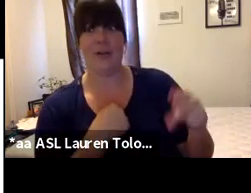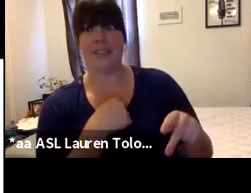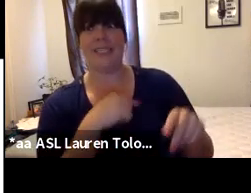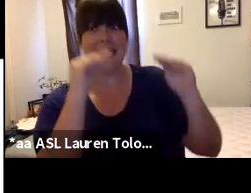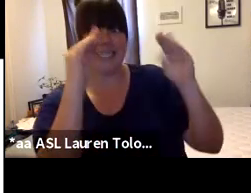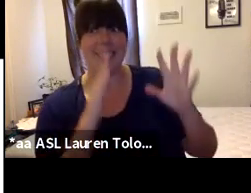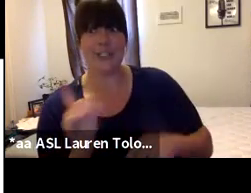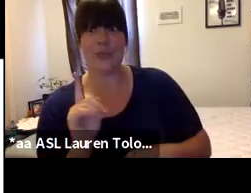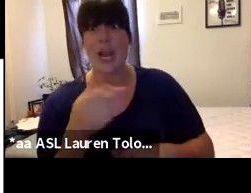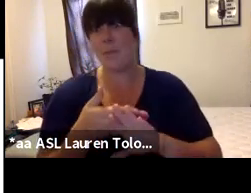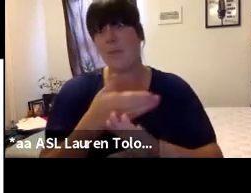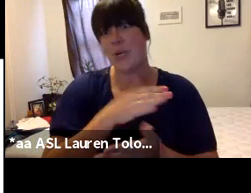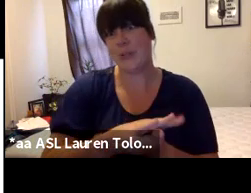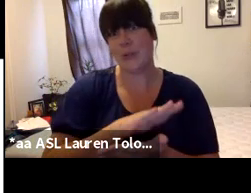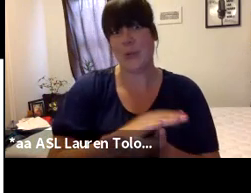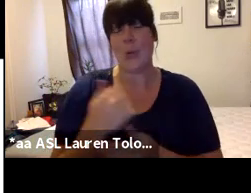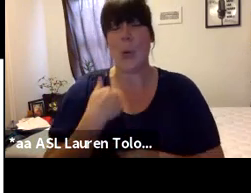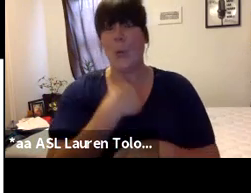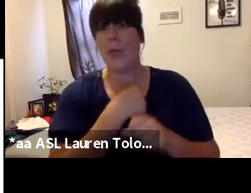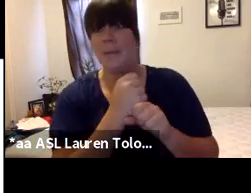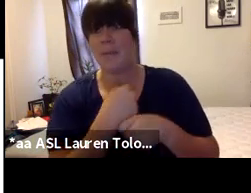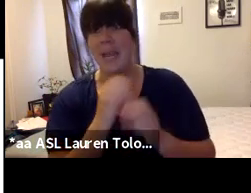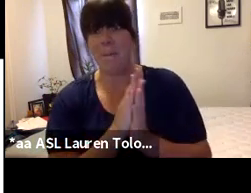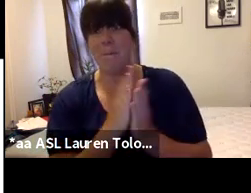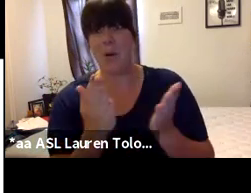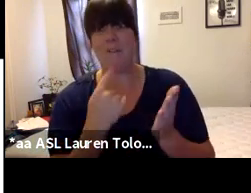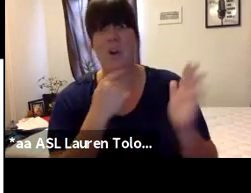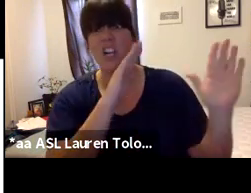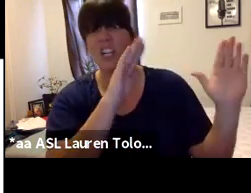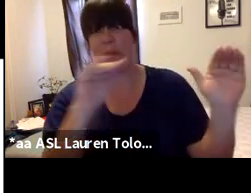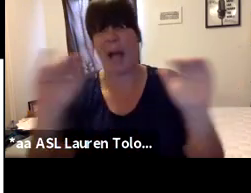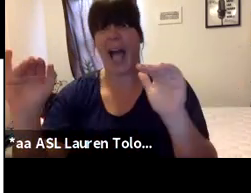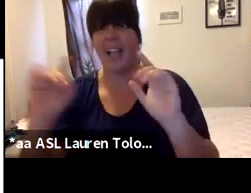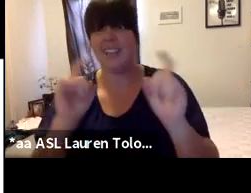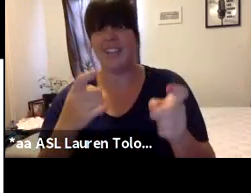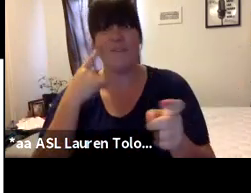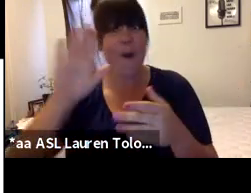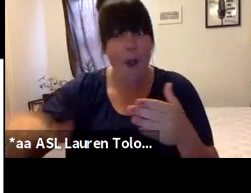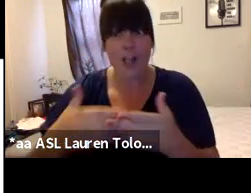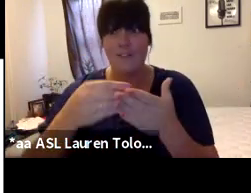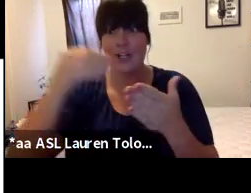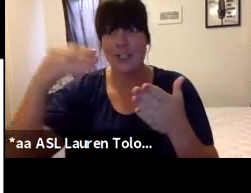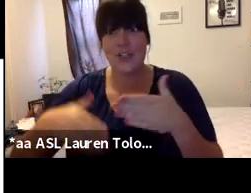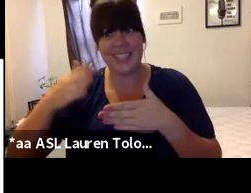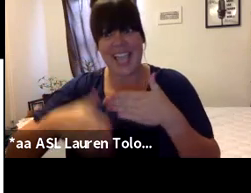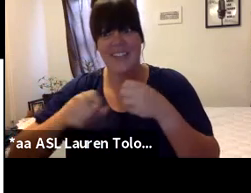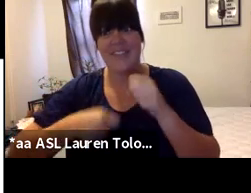We made as a goodbye gift to all of our students at the end of the year, this last June.